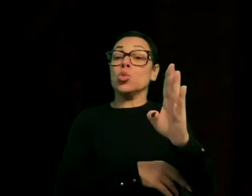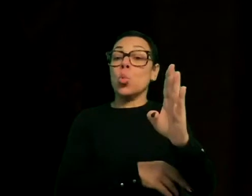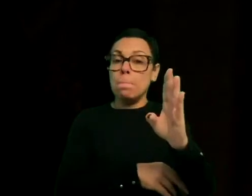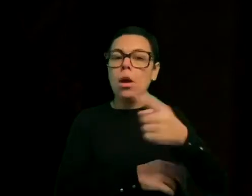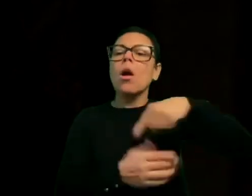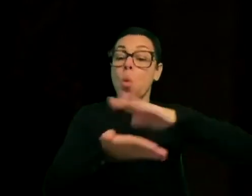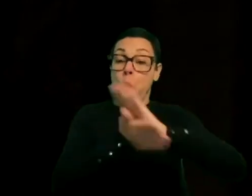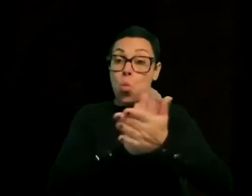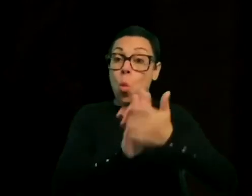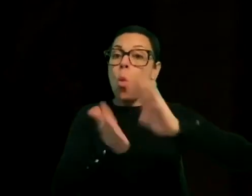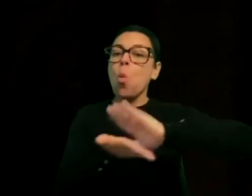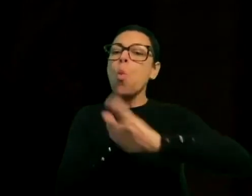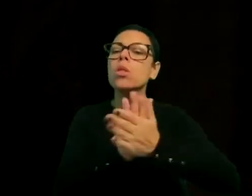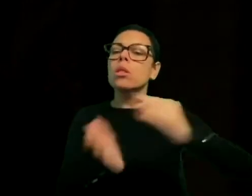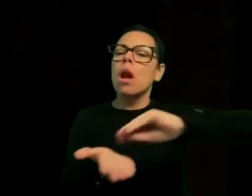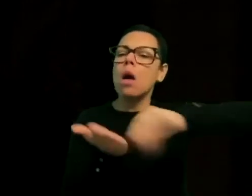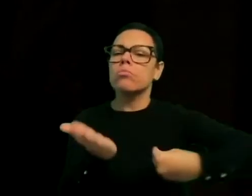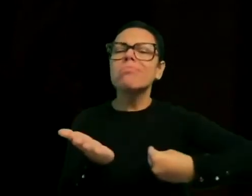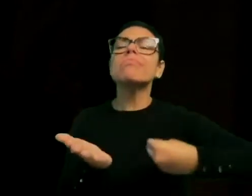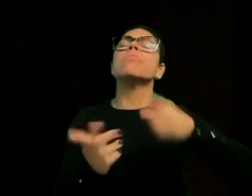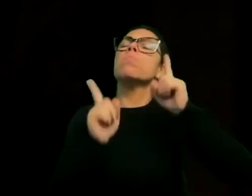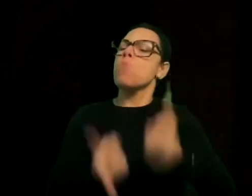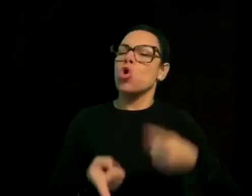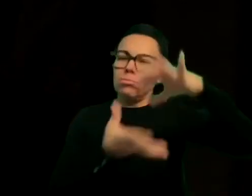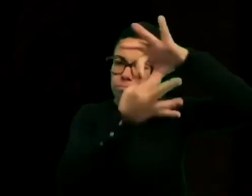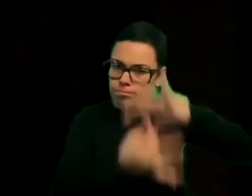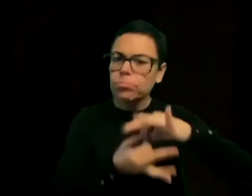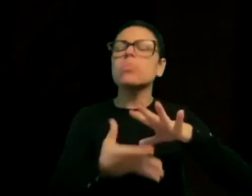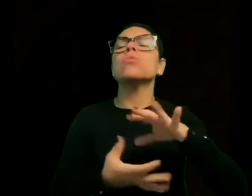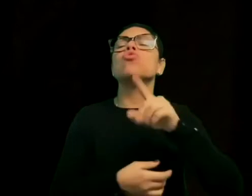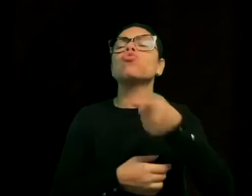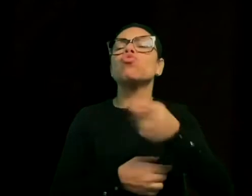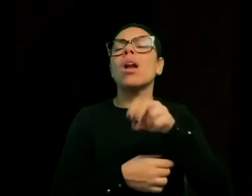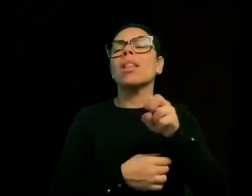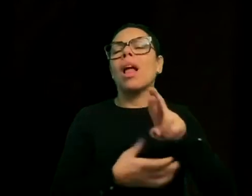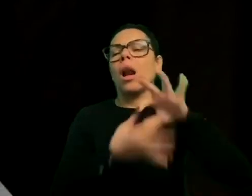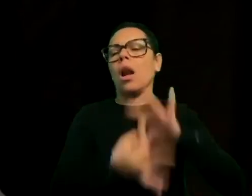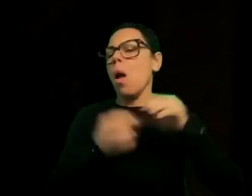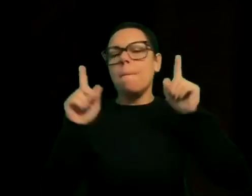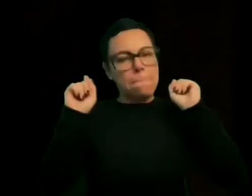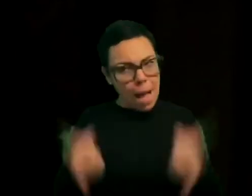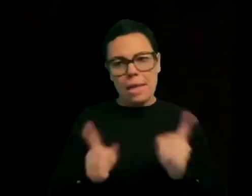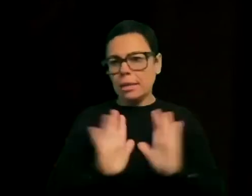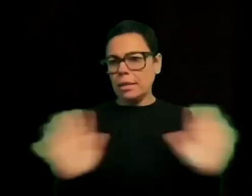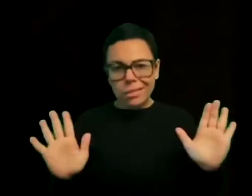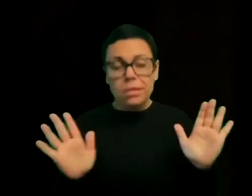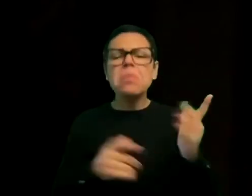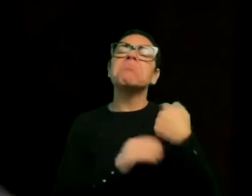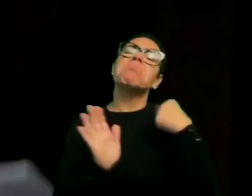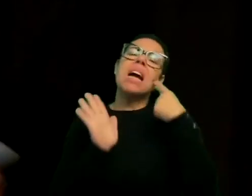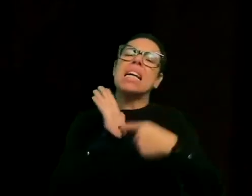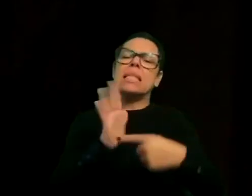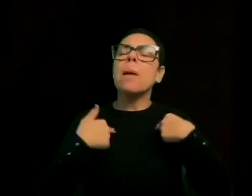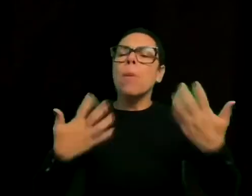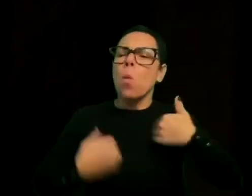gender sensitive. That when you are procuring a study, that you ask the researchers that are doing the study